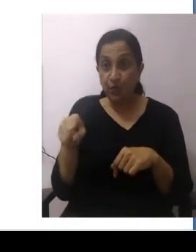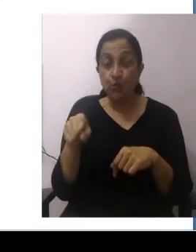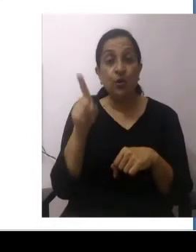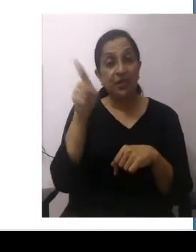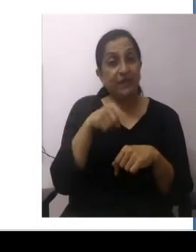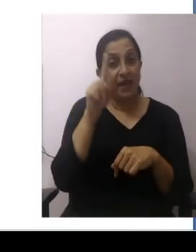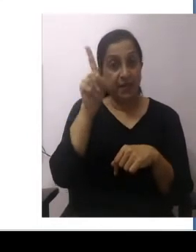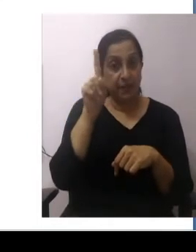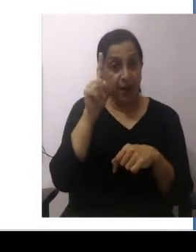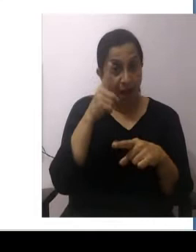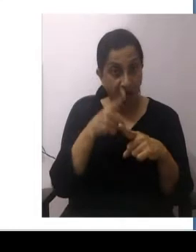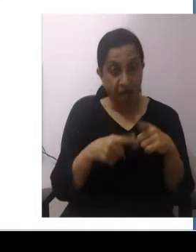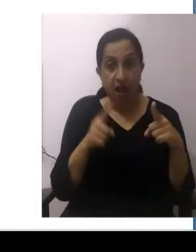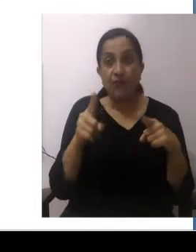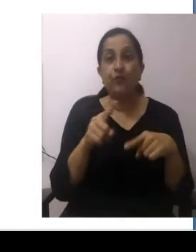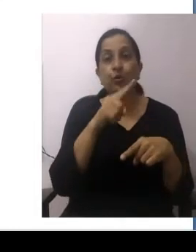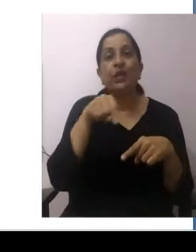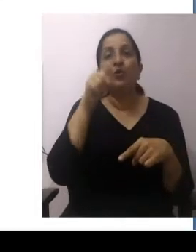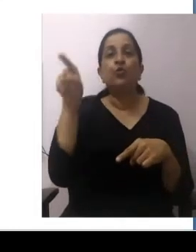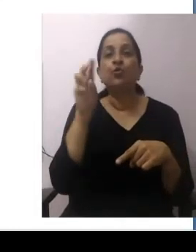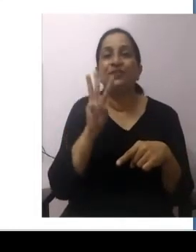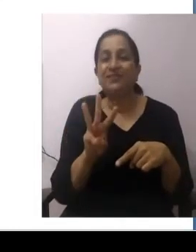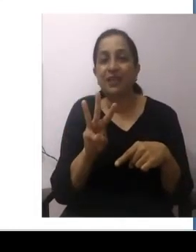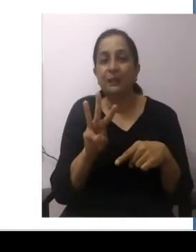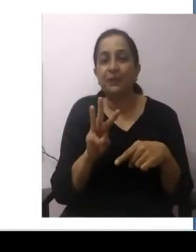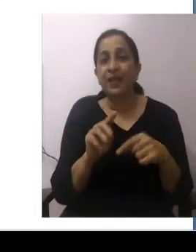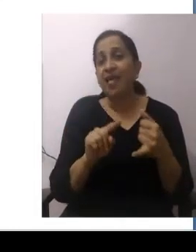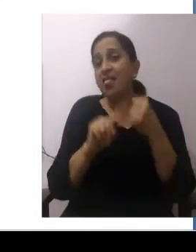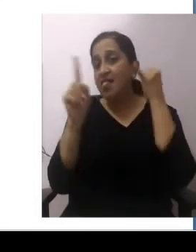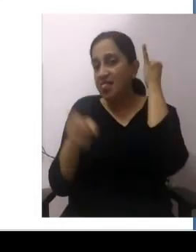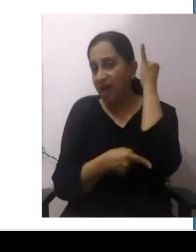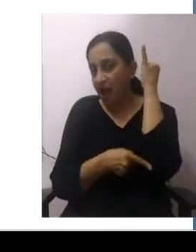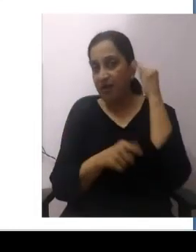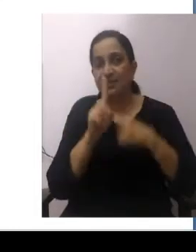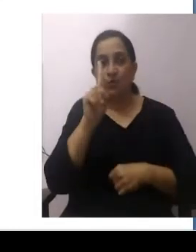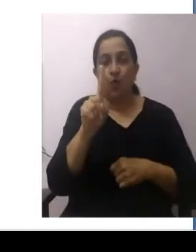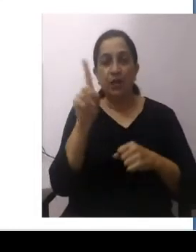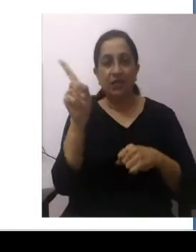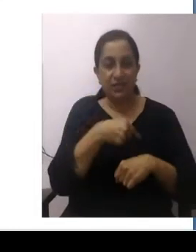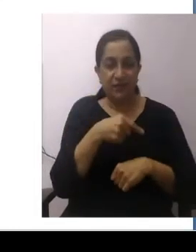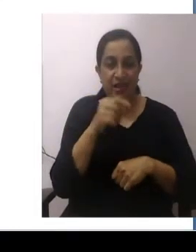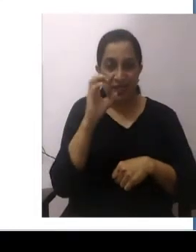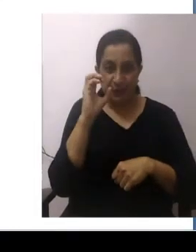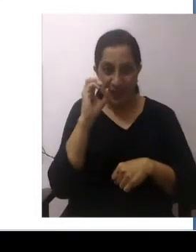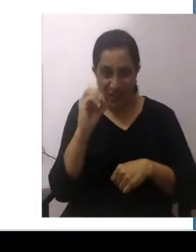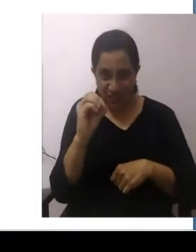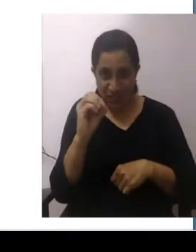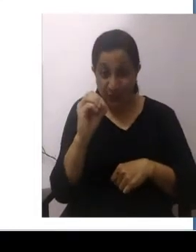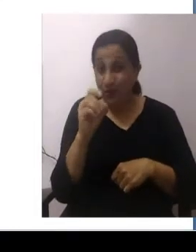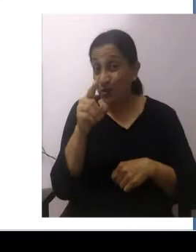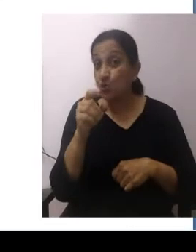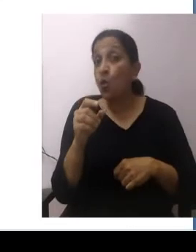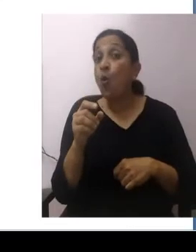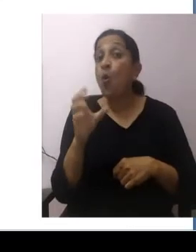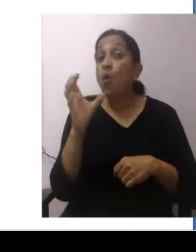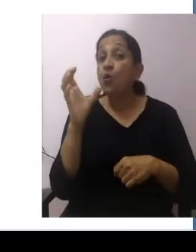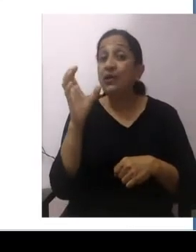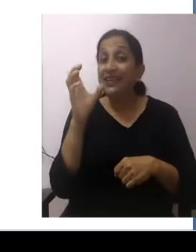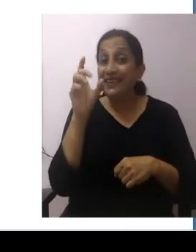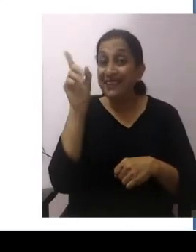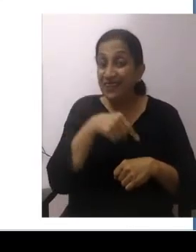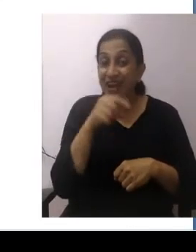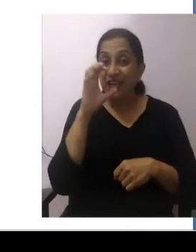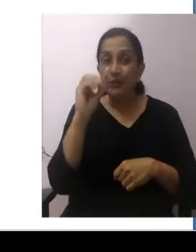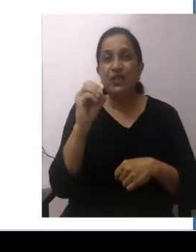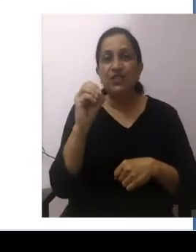cut, only root 3 will remain. For the last one, 1 divided by 0, because it is division by 0, it is